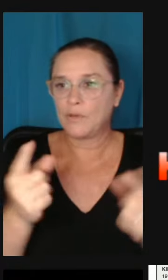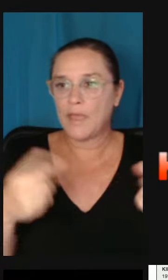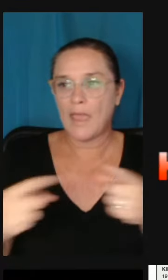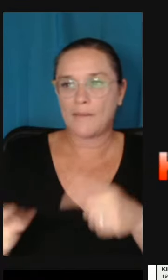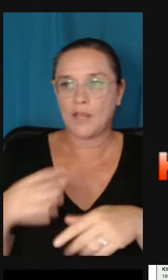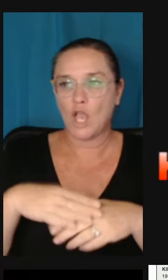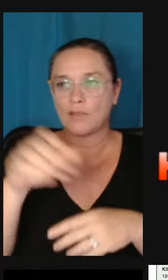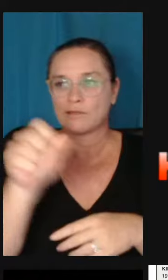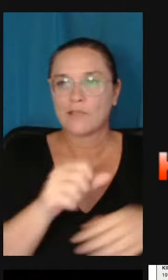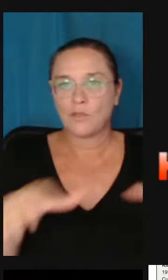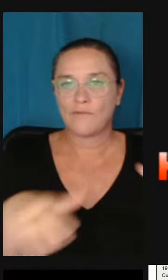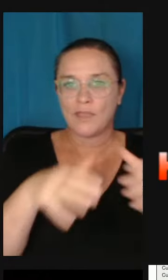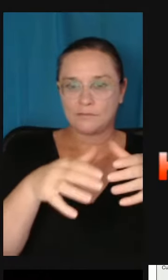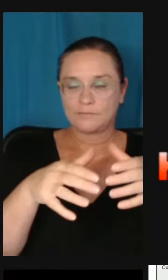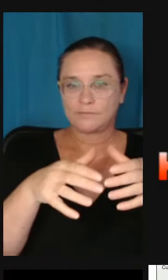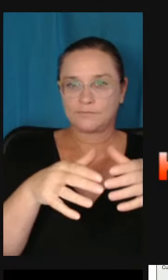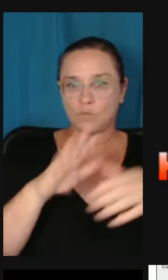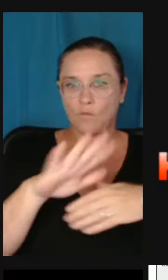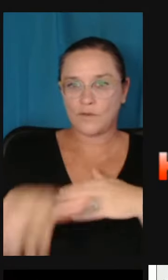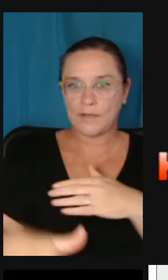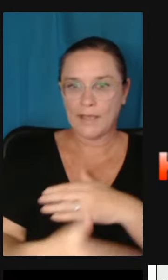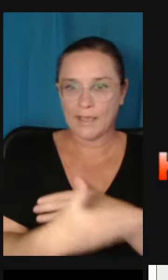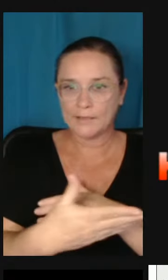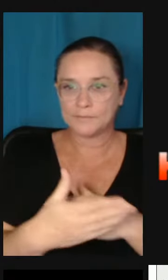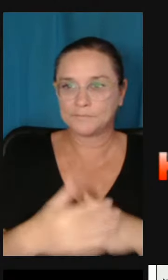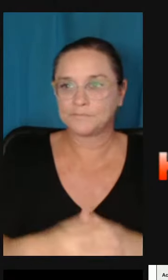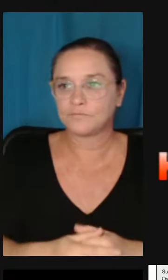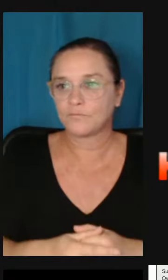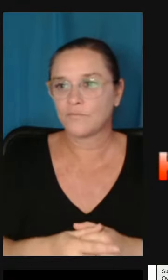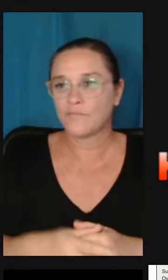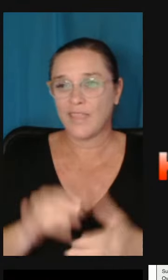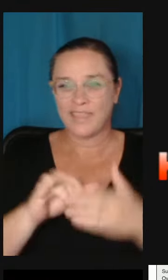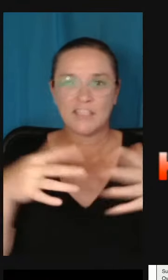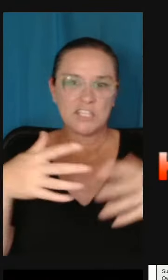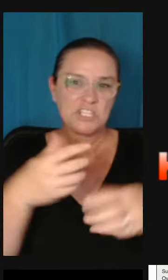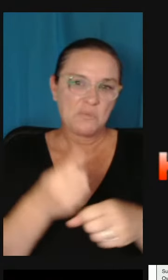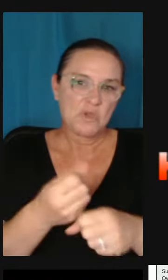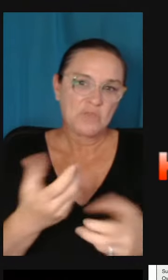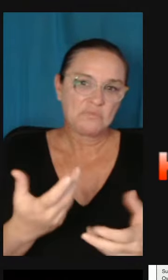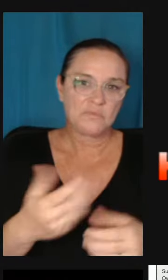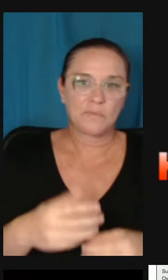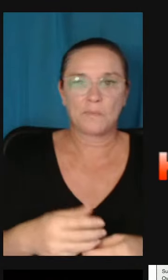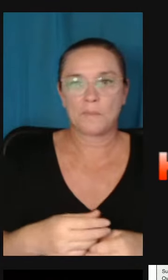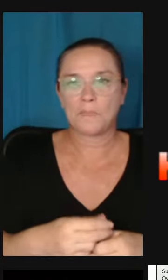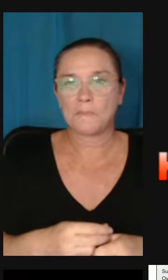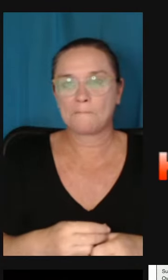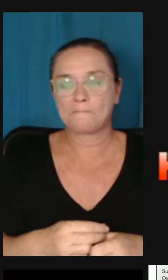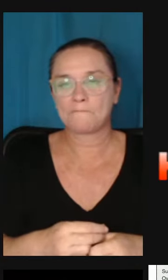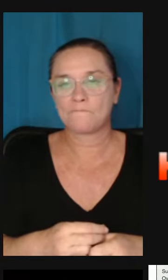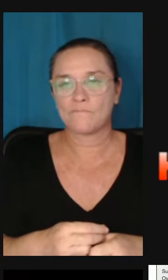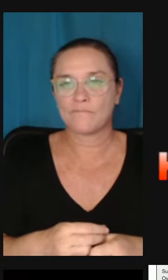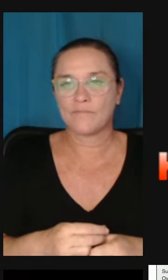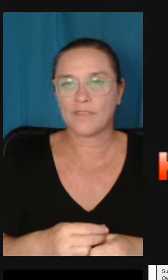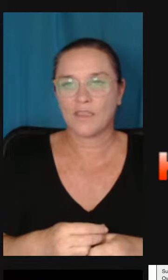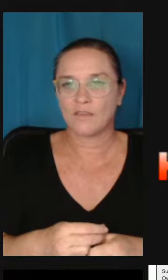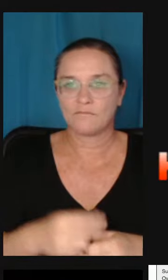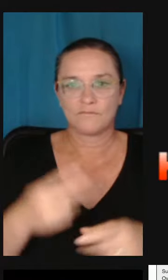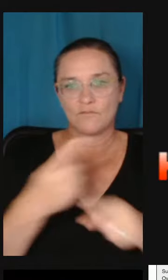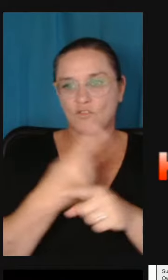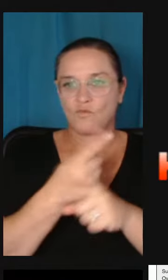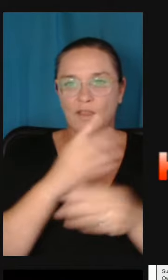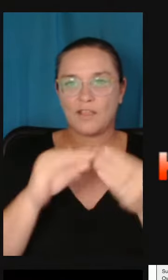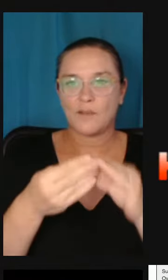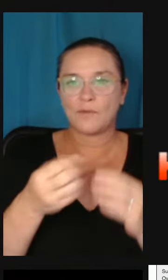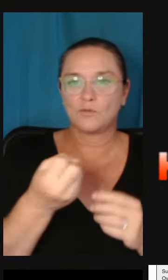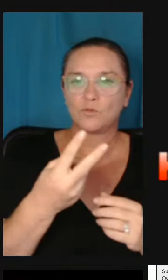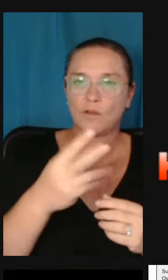webcams, and that's the summary of it there. And typically 1,200 to 1,500 tons of SO2